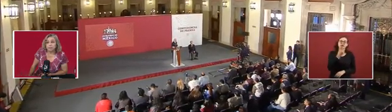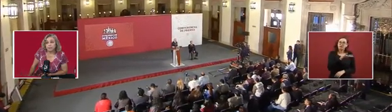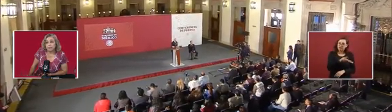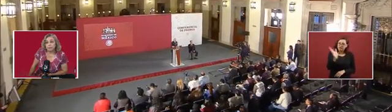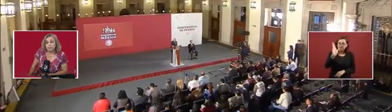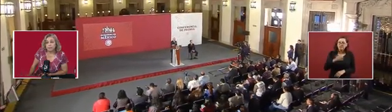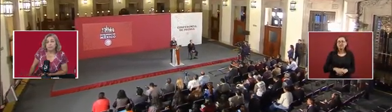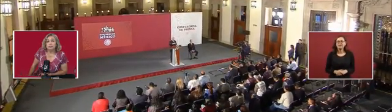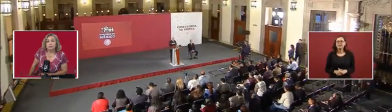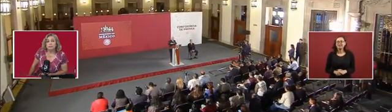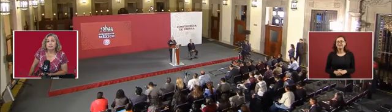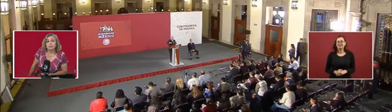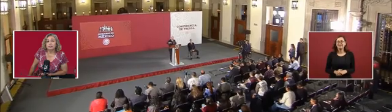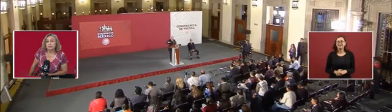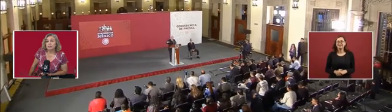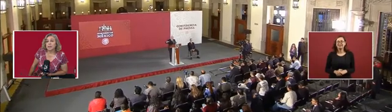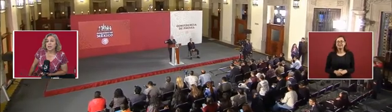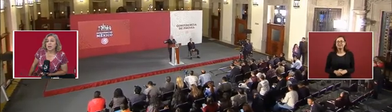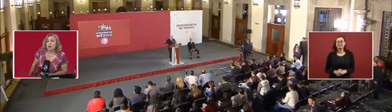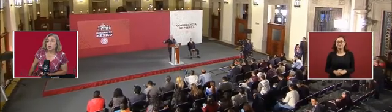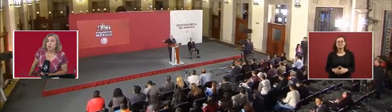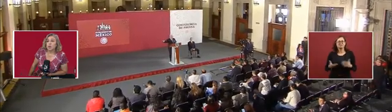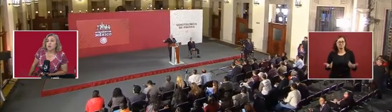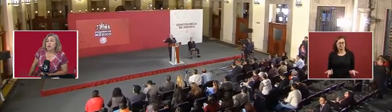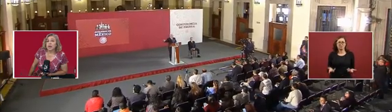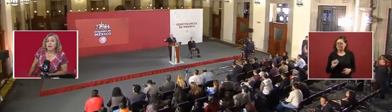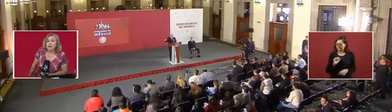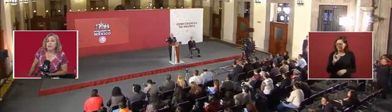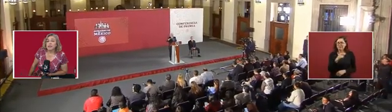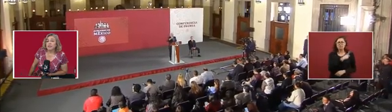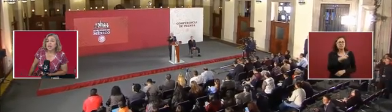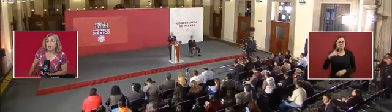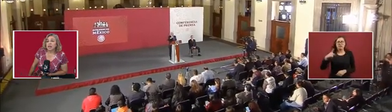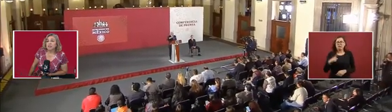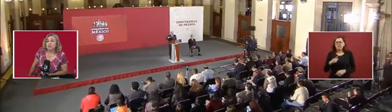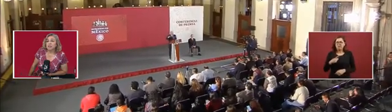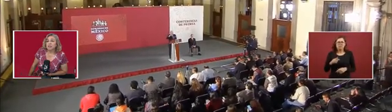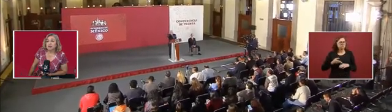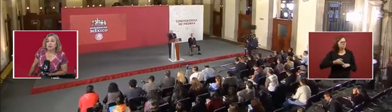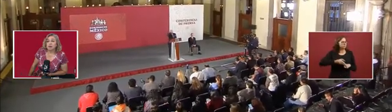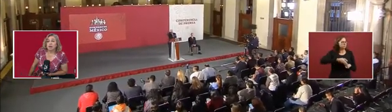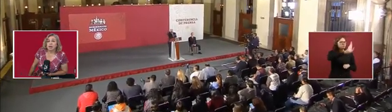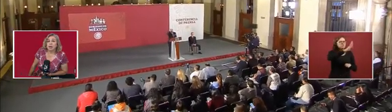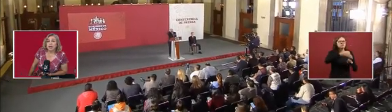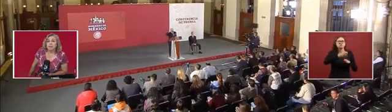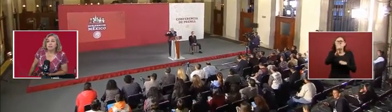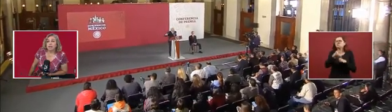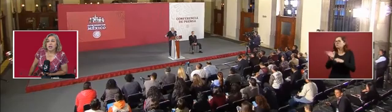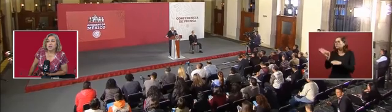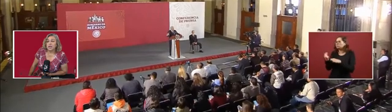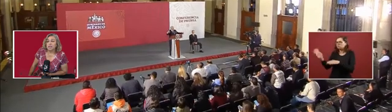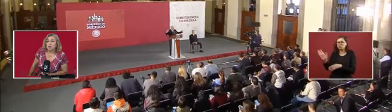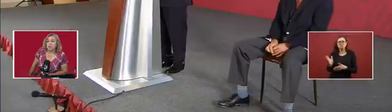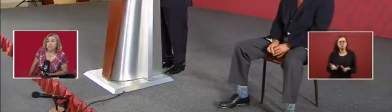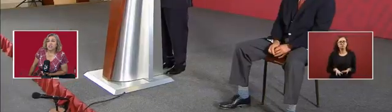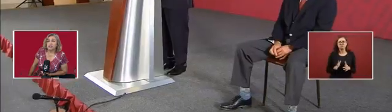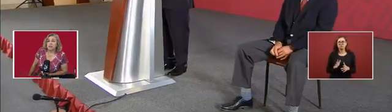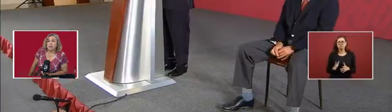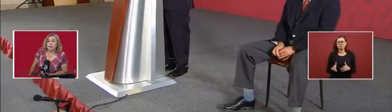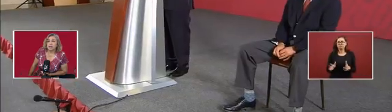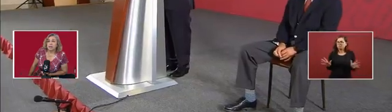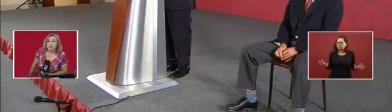resources for making the roads in the municipalities of Oaxaca.